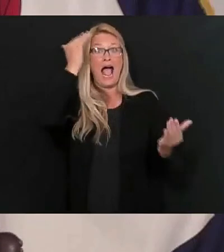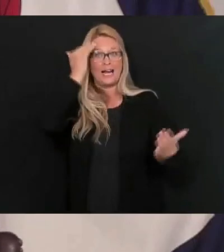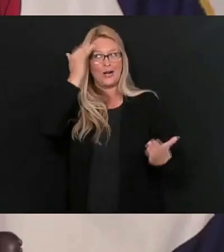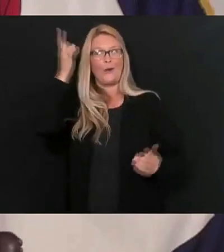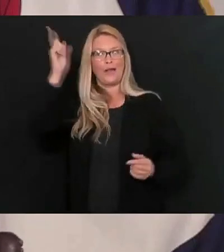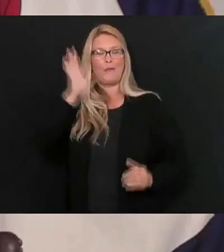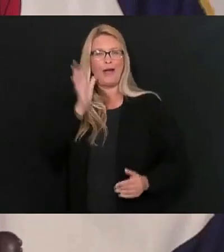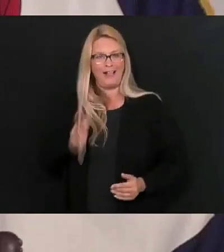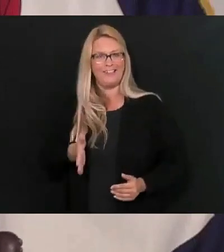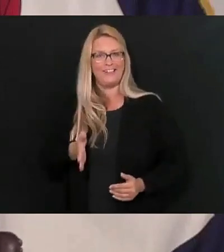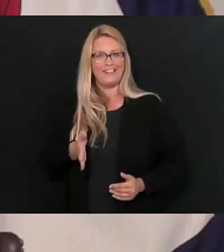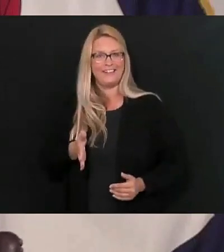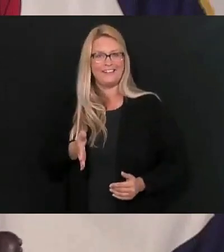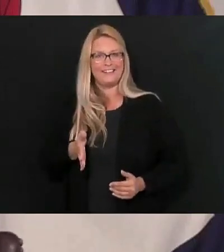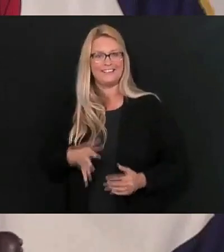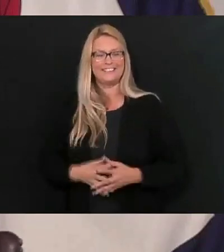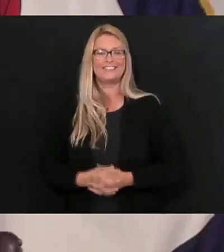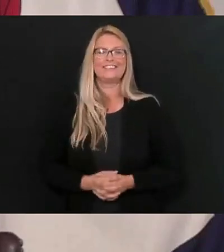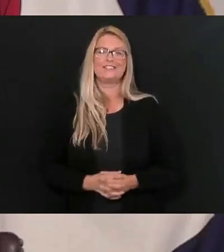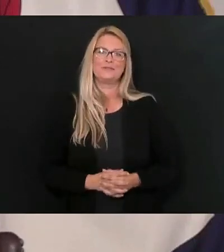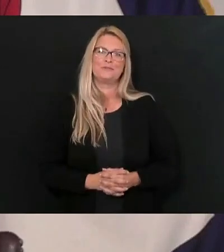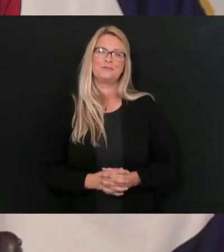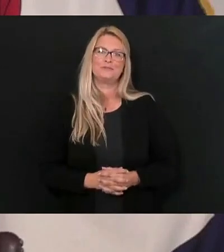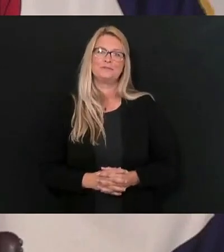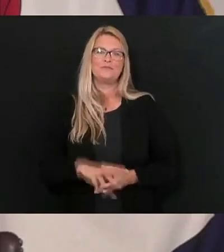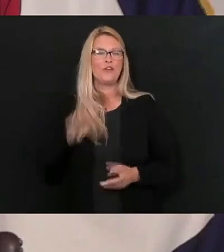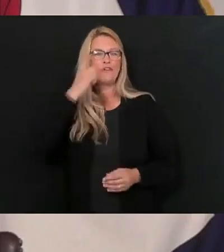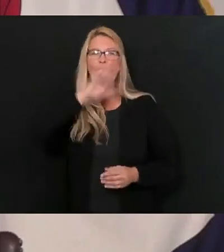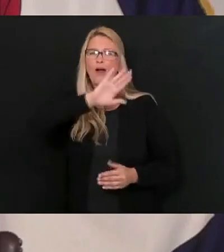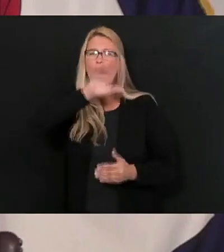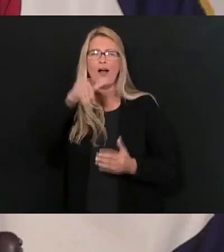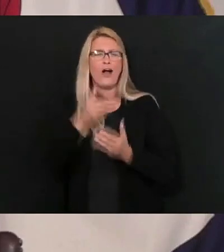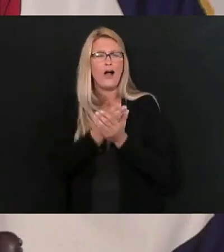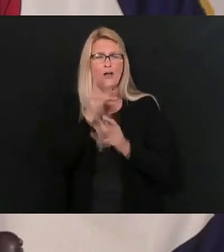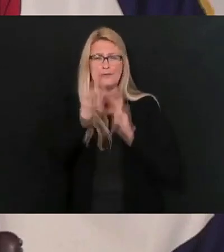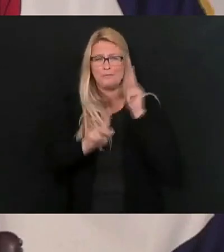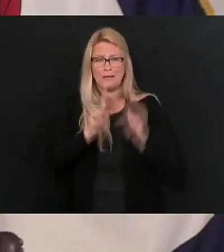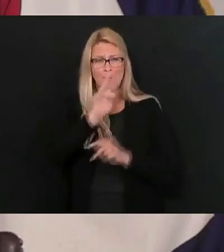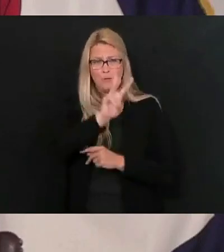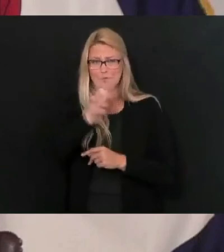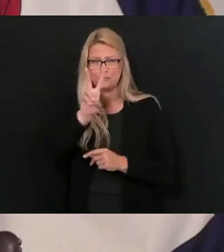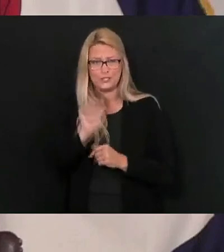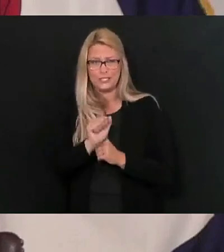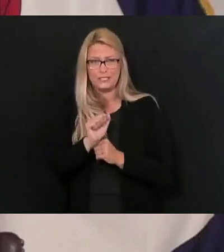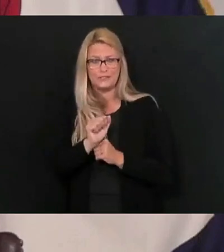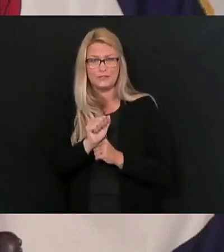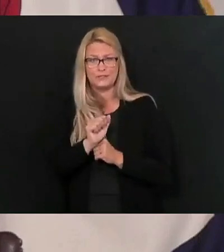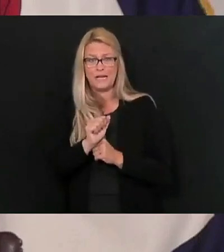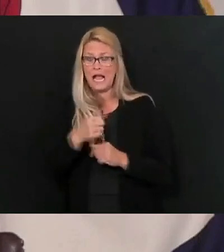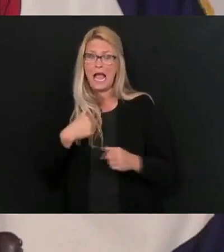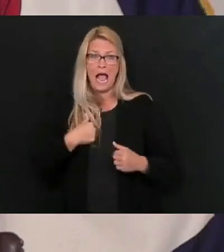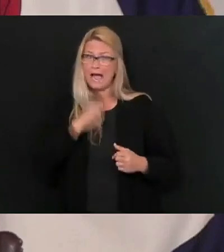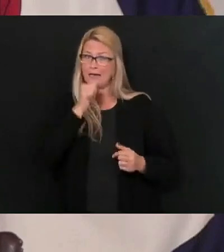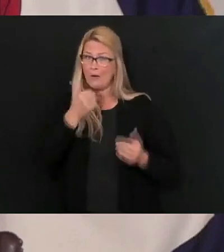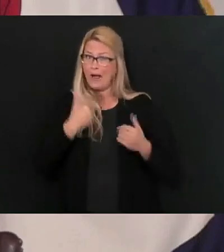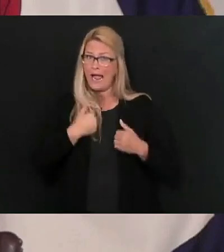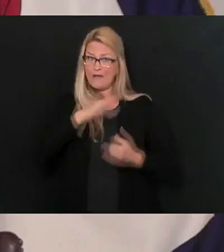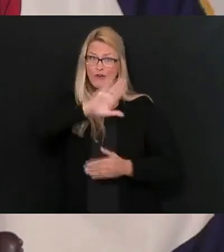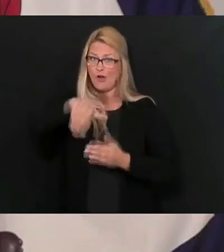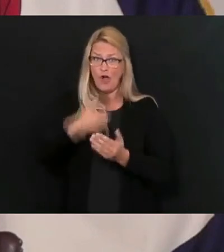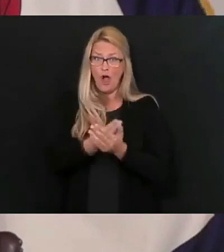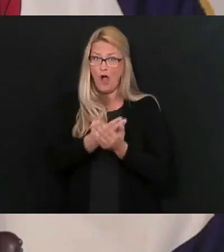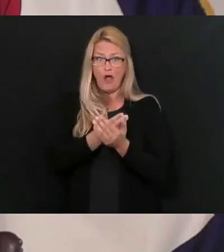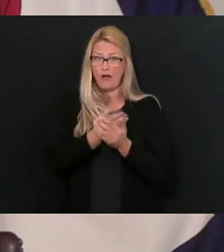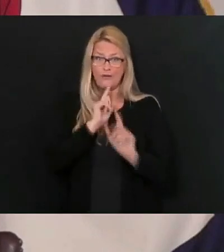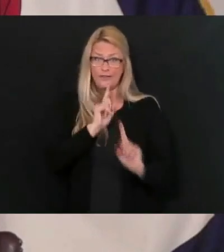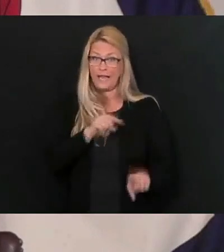will. And so to all West Virginians out there, I want you to know that I don't have all the answers by any stretch of the